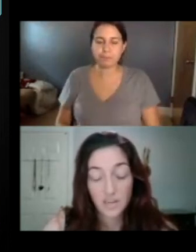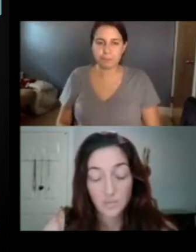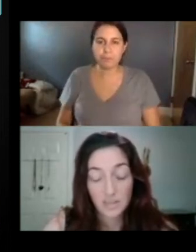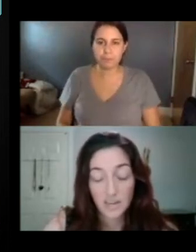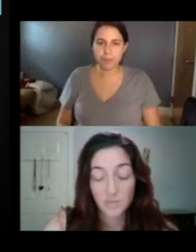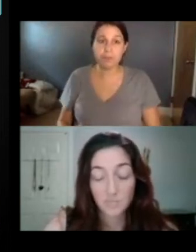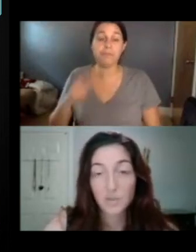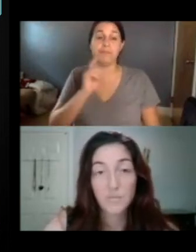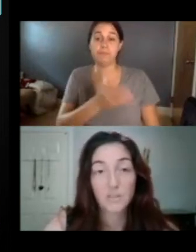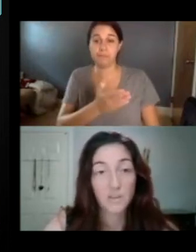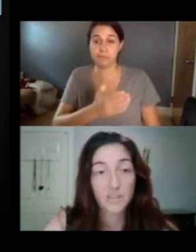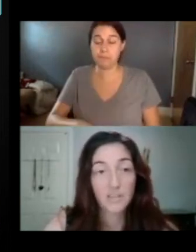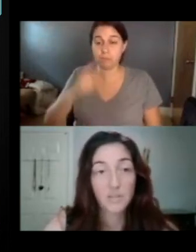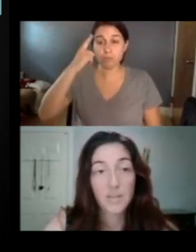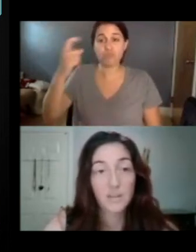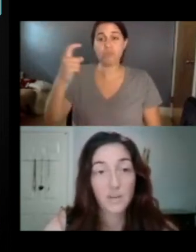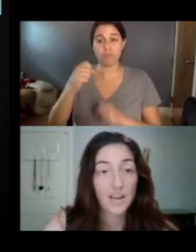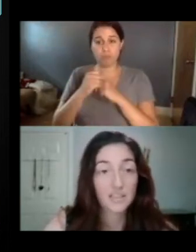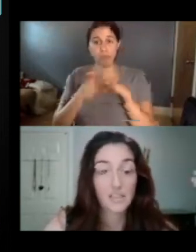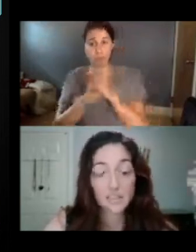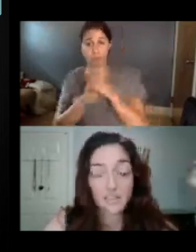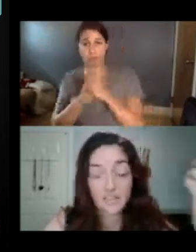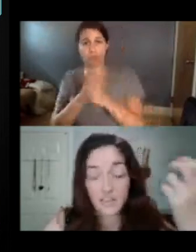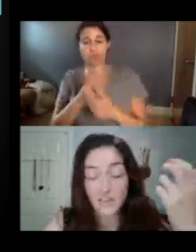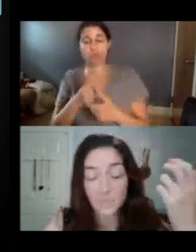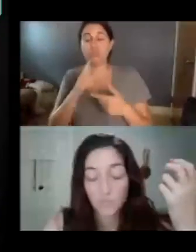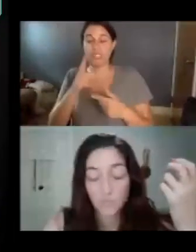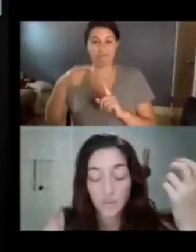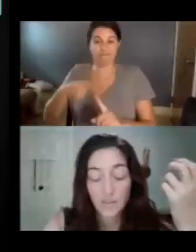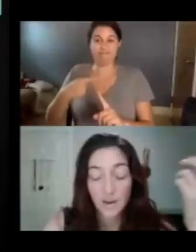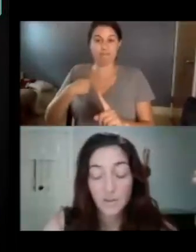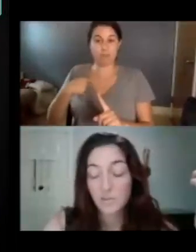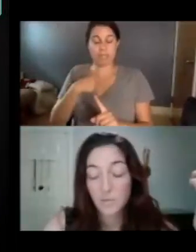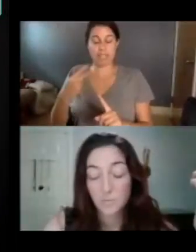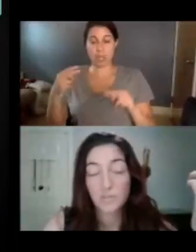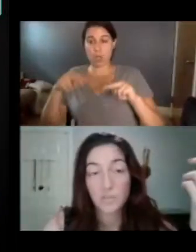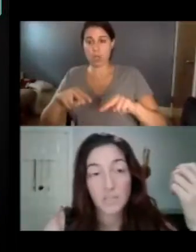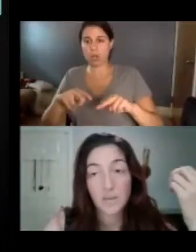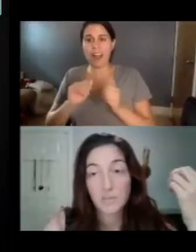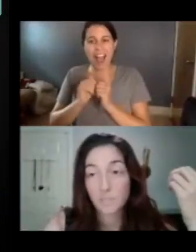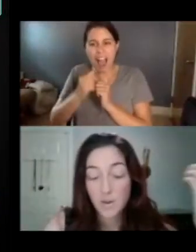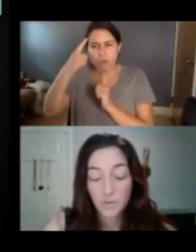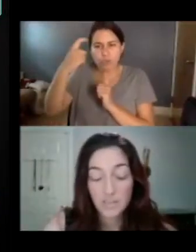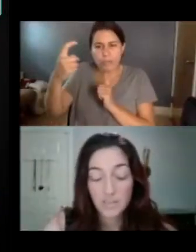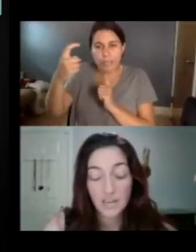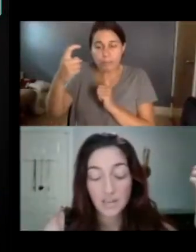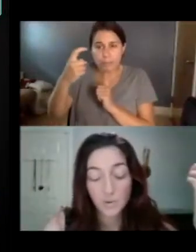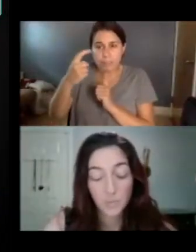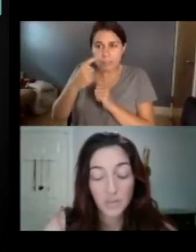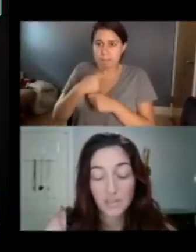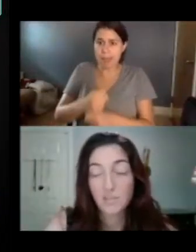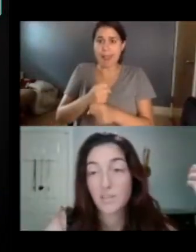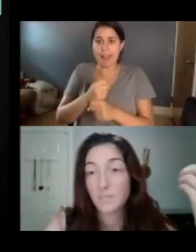So starting with dream structure, the main thing we're asking is how are dreams produced? What types of memories